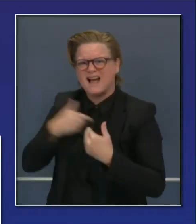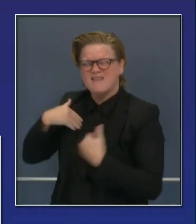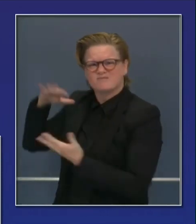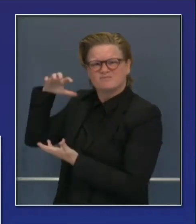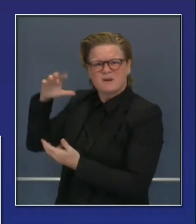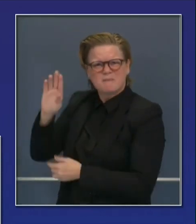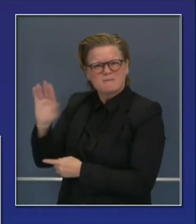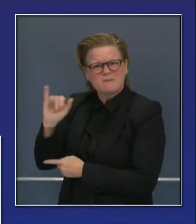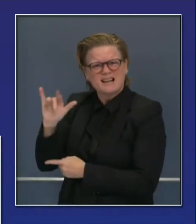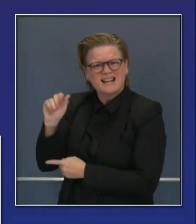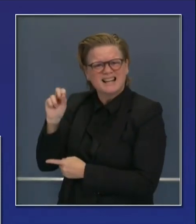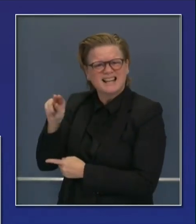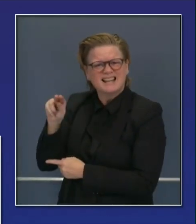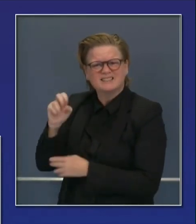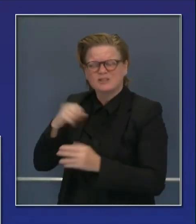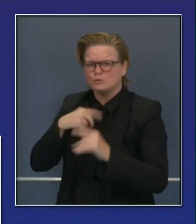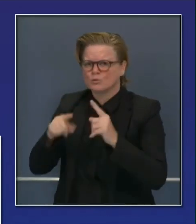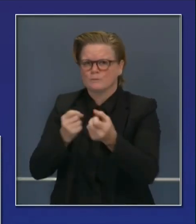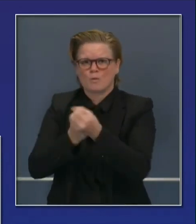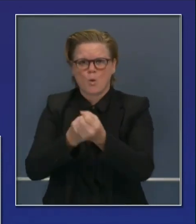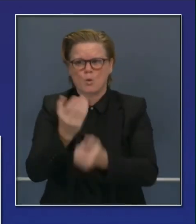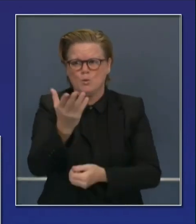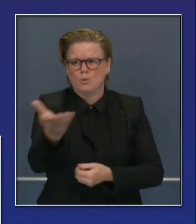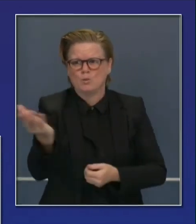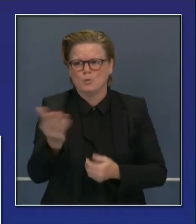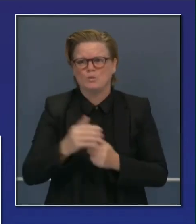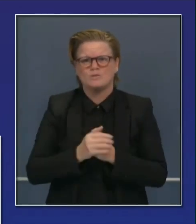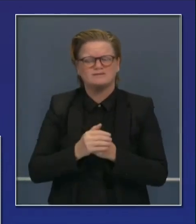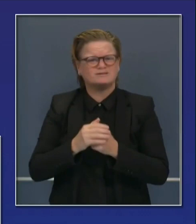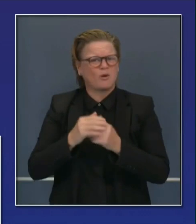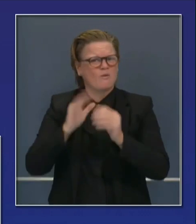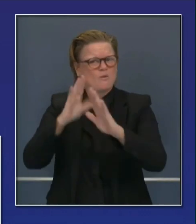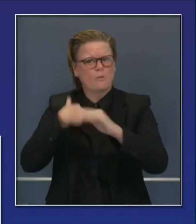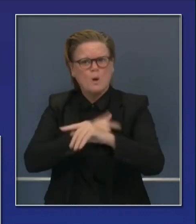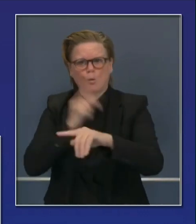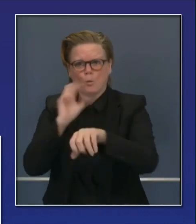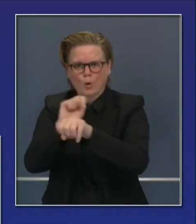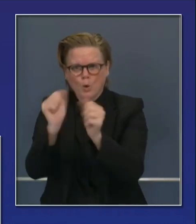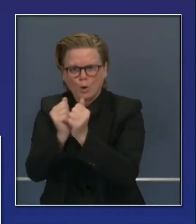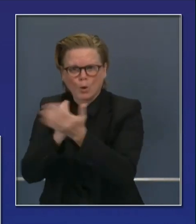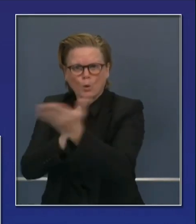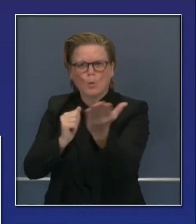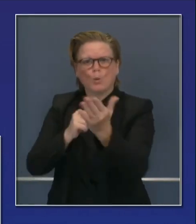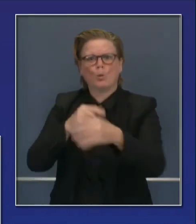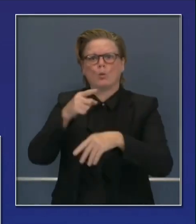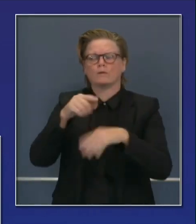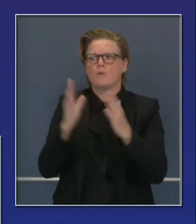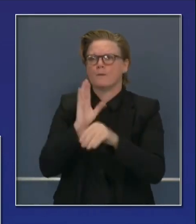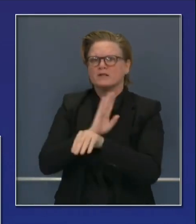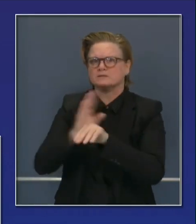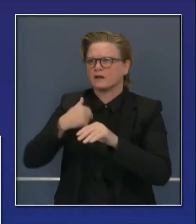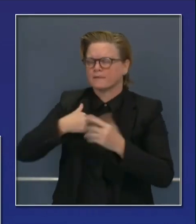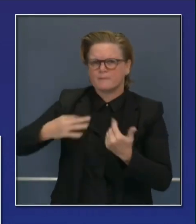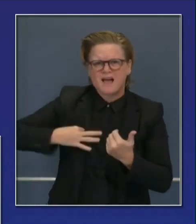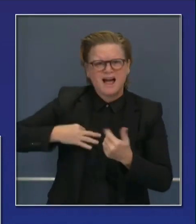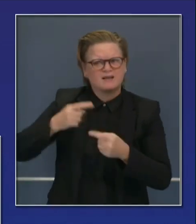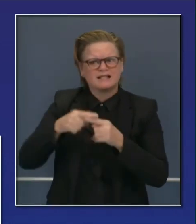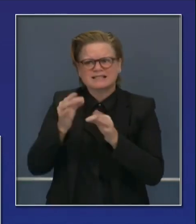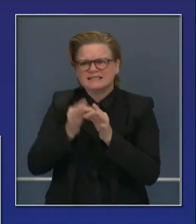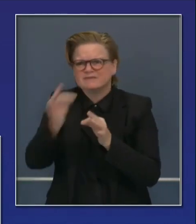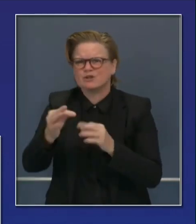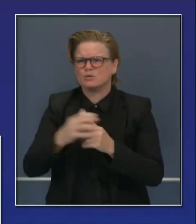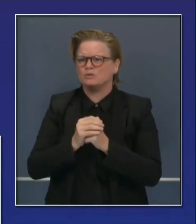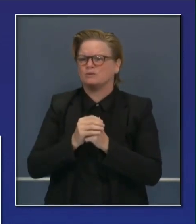advantage at this moment of this critical capacity to provide resources and allow you to utilize and float